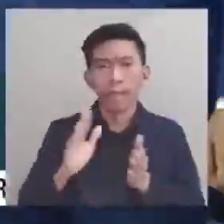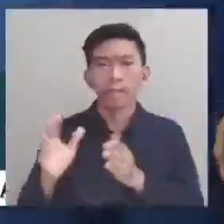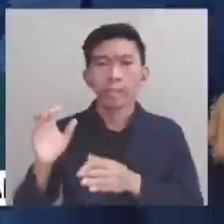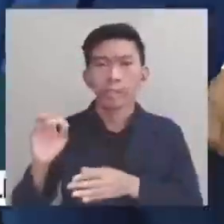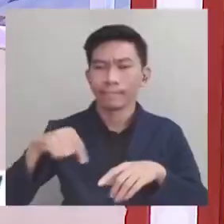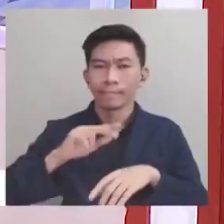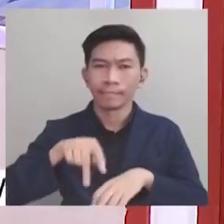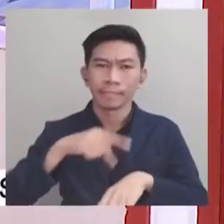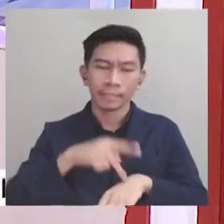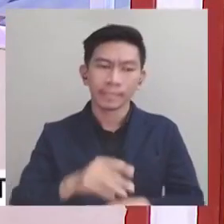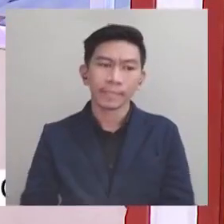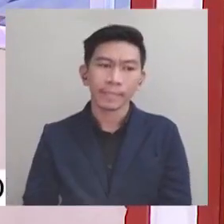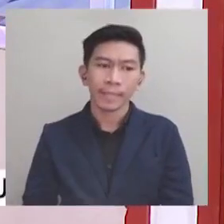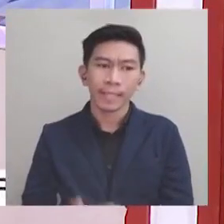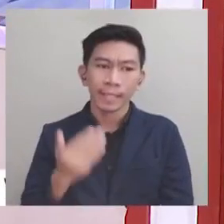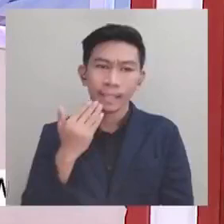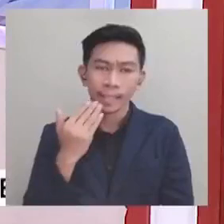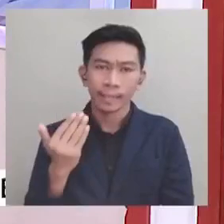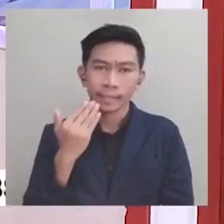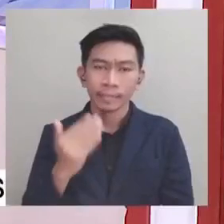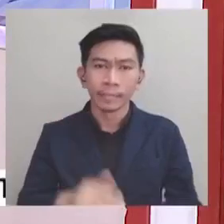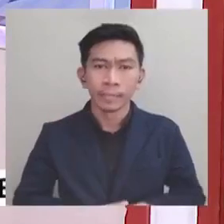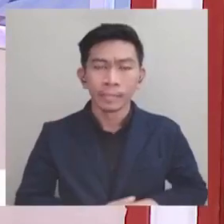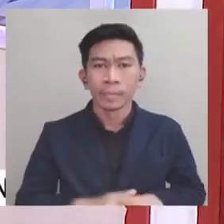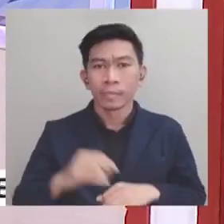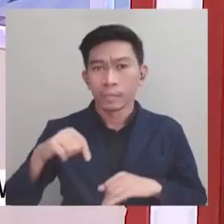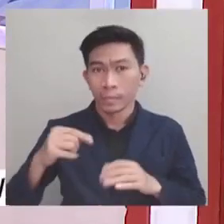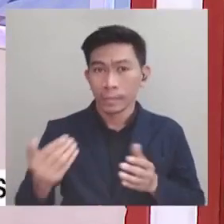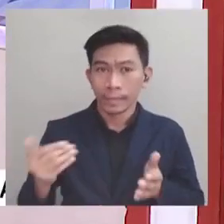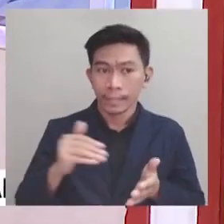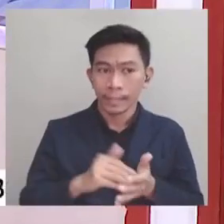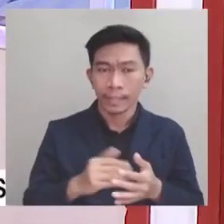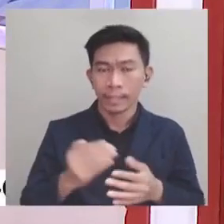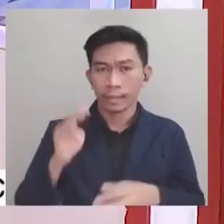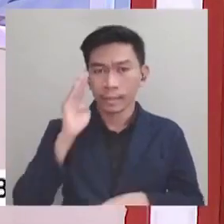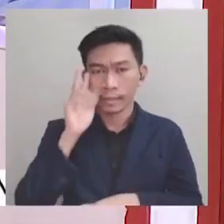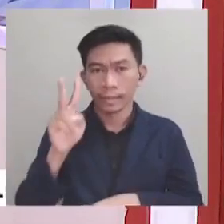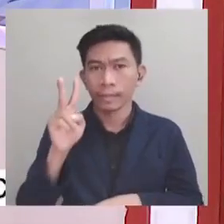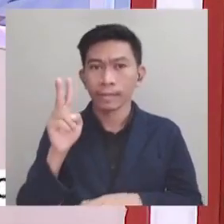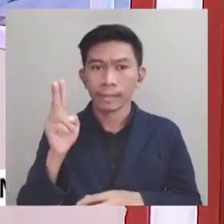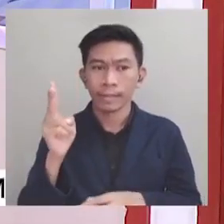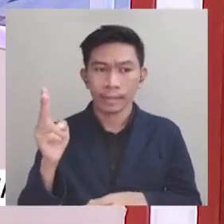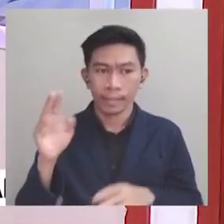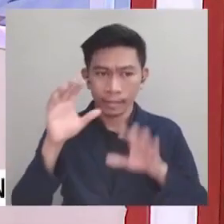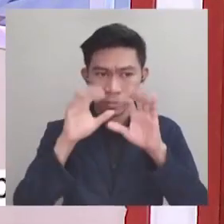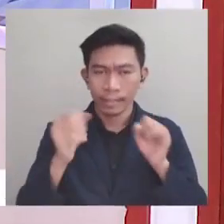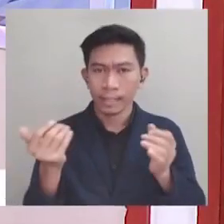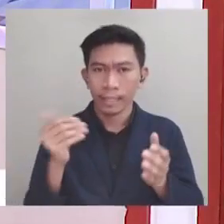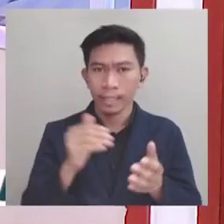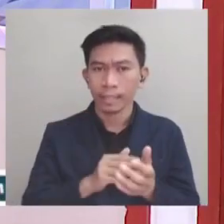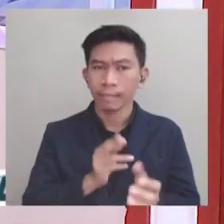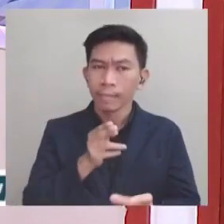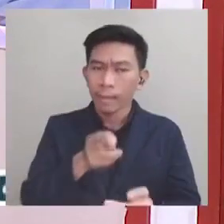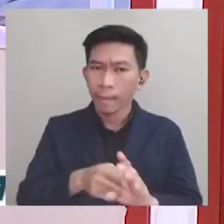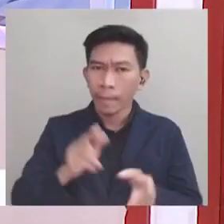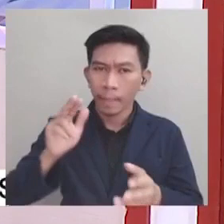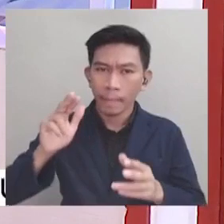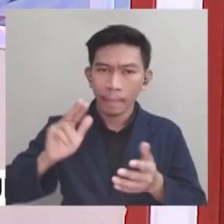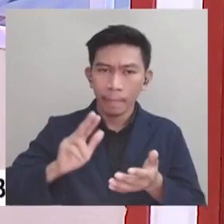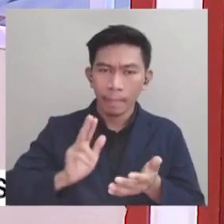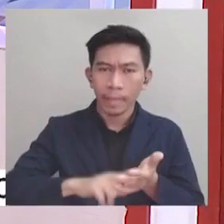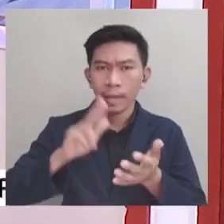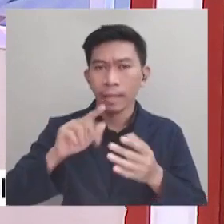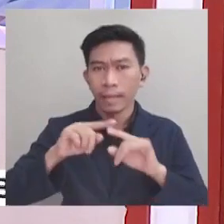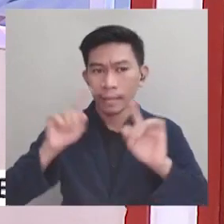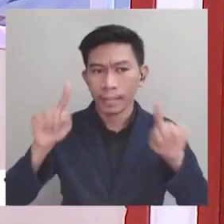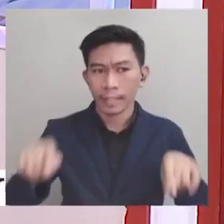gigawatts of power. President Marcos also witnessed the ceremonial signing of three more contract packages under the North-South Commuter